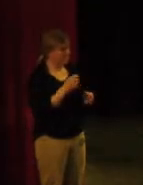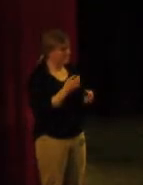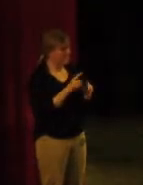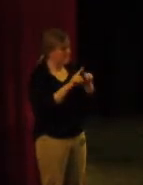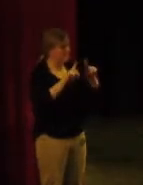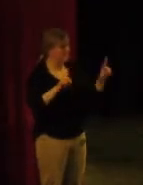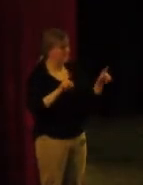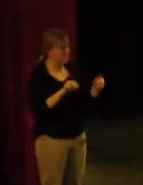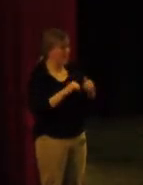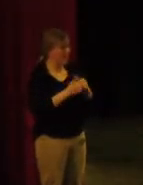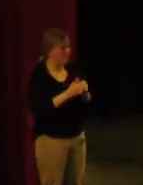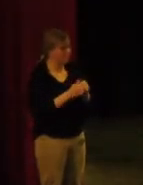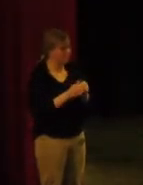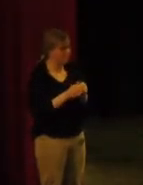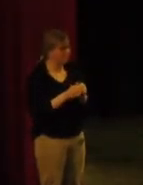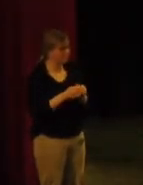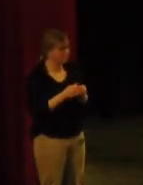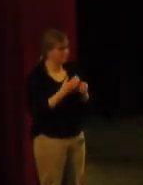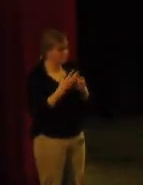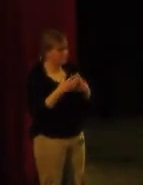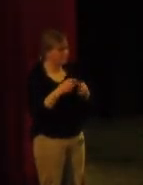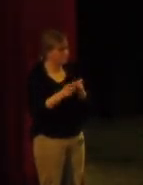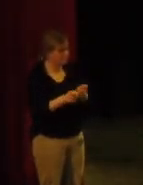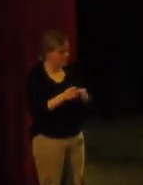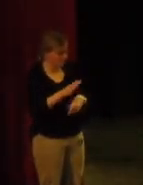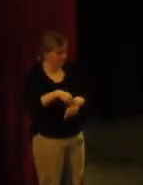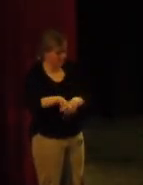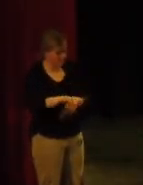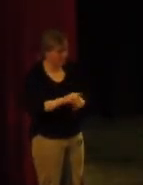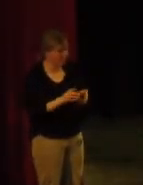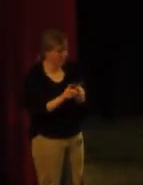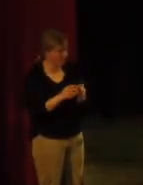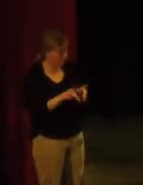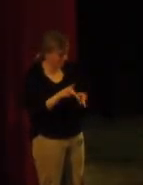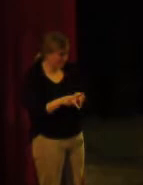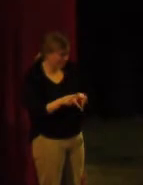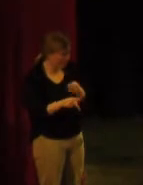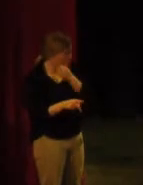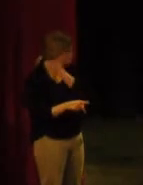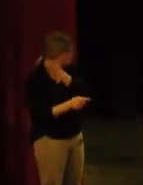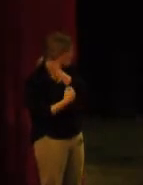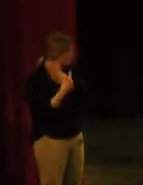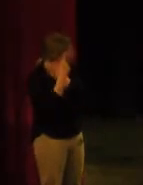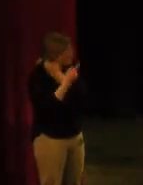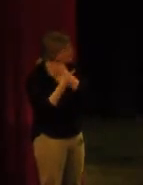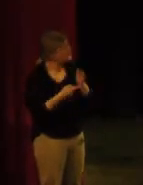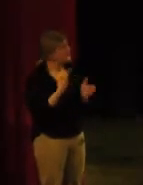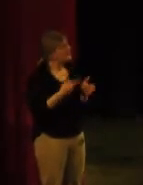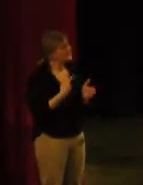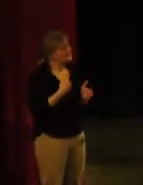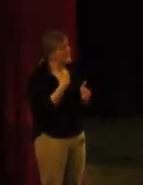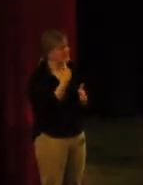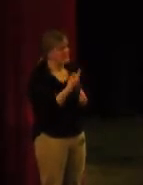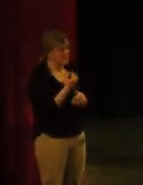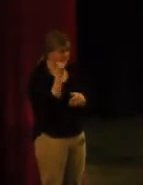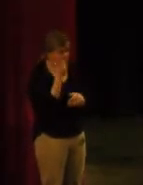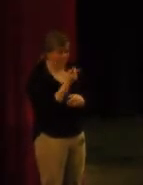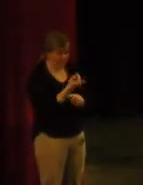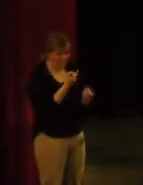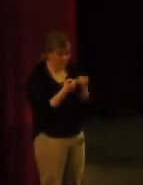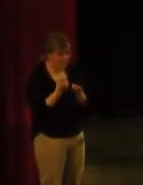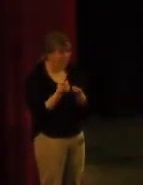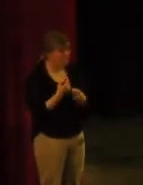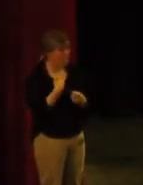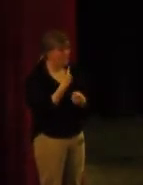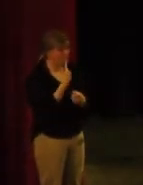immigrants, although there are some similarities, and we'll talk about that also. So I thought sometimes when I say you have some questions, sometimes I'll